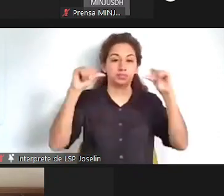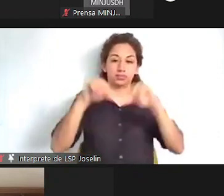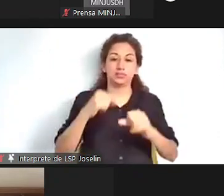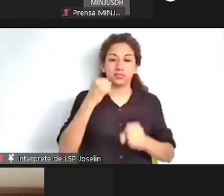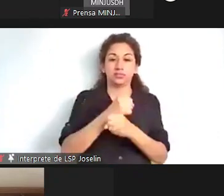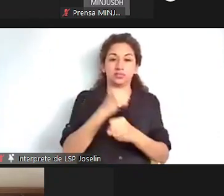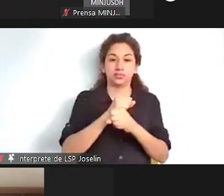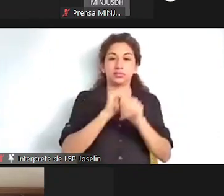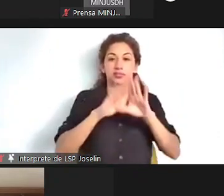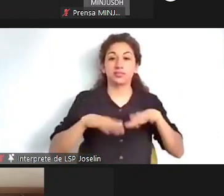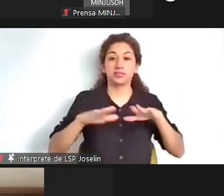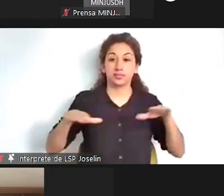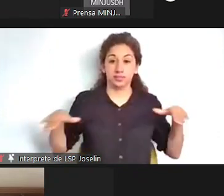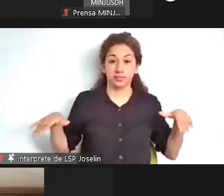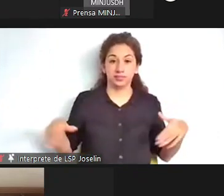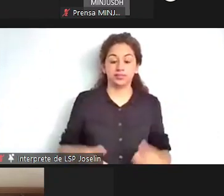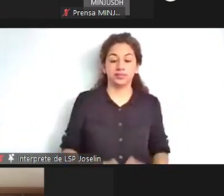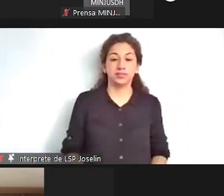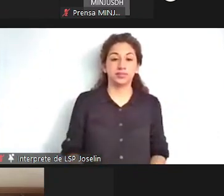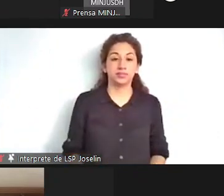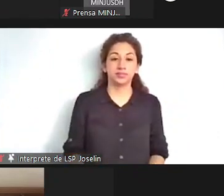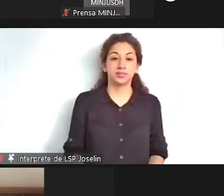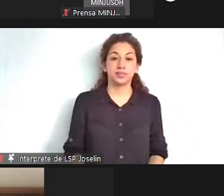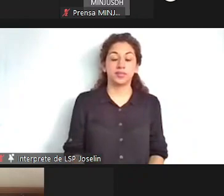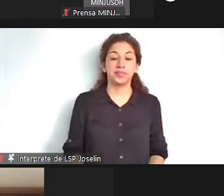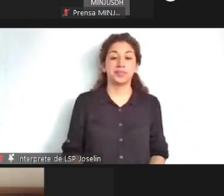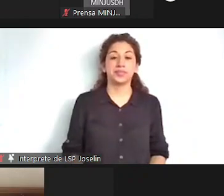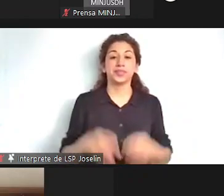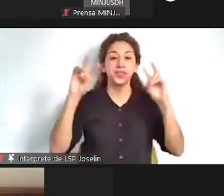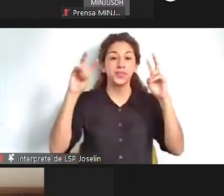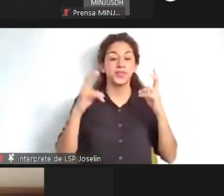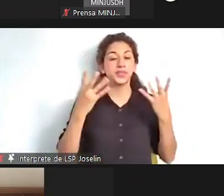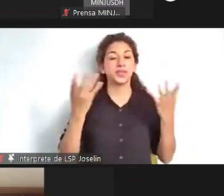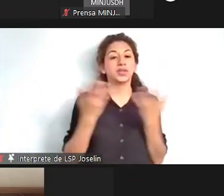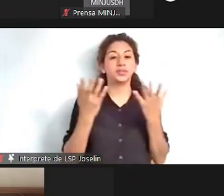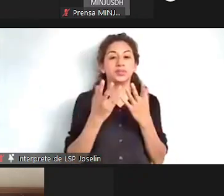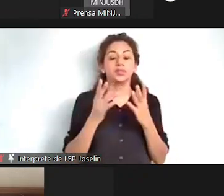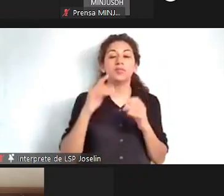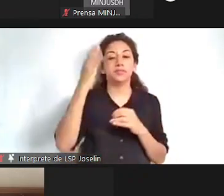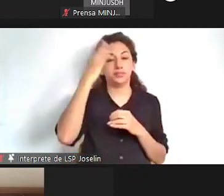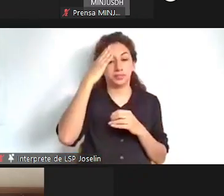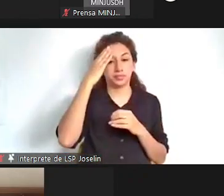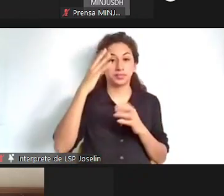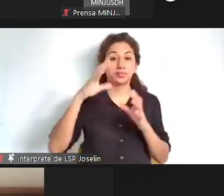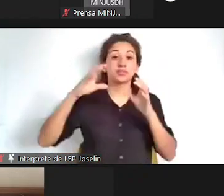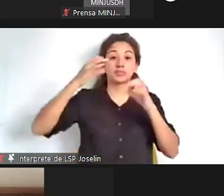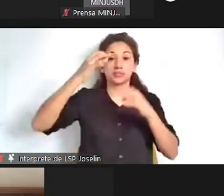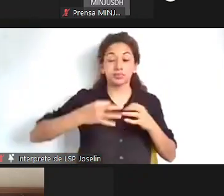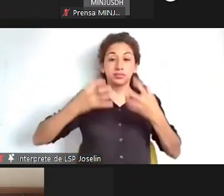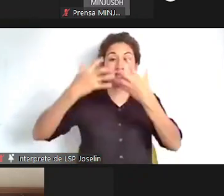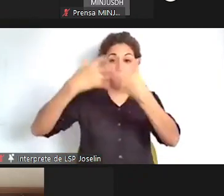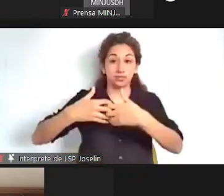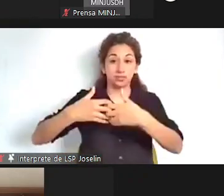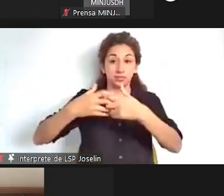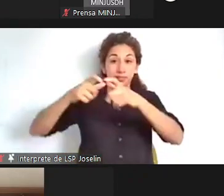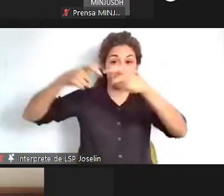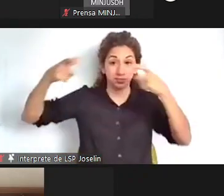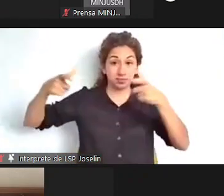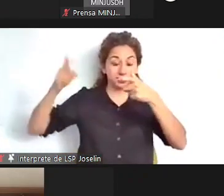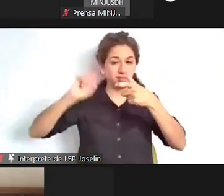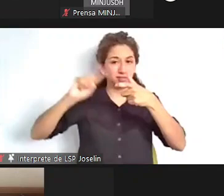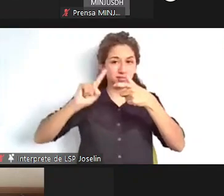the forced labor and the worst of ways of children of children